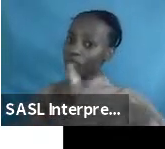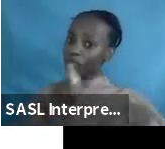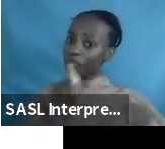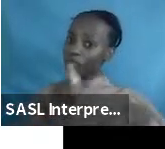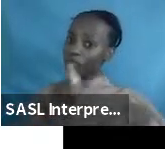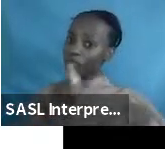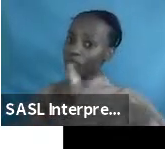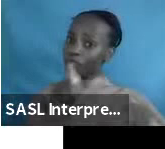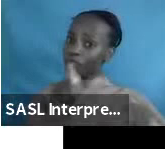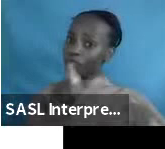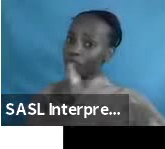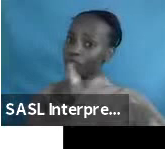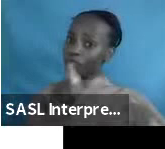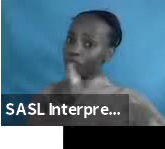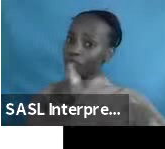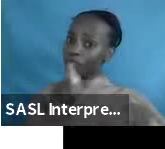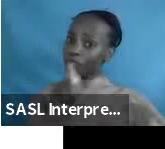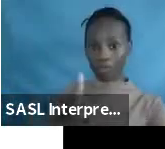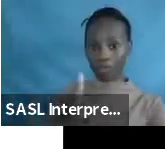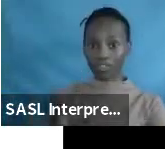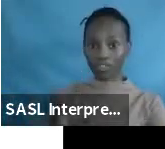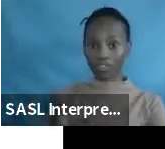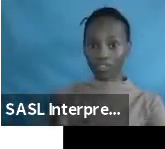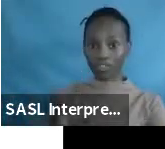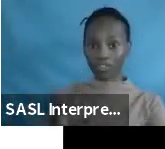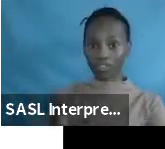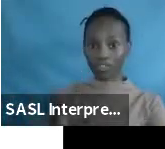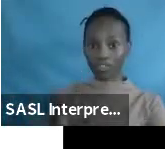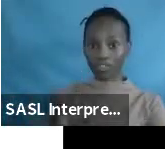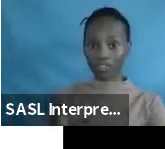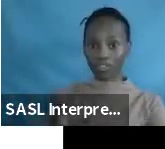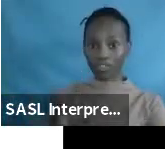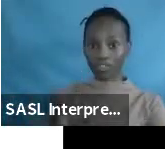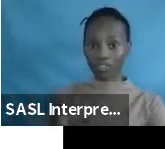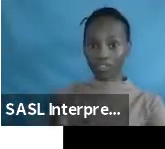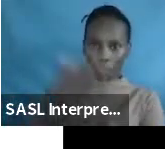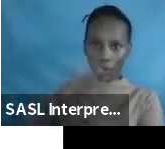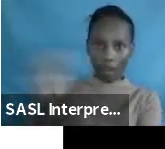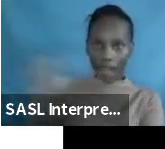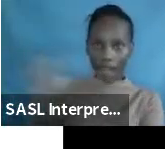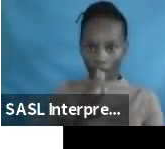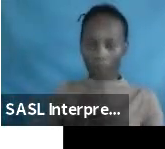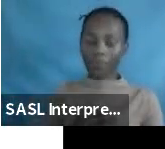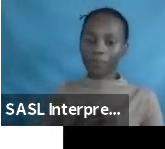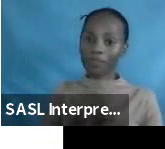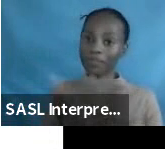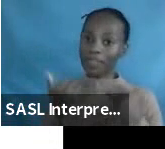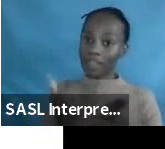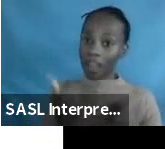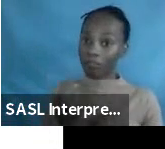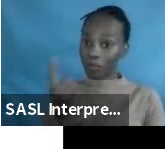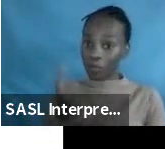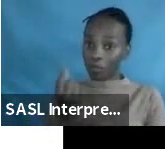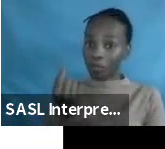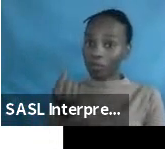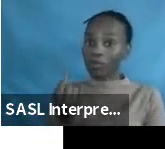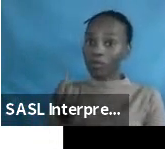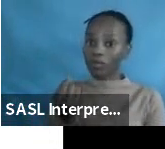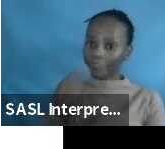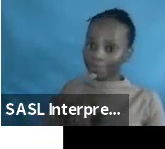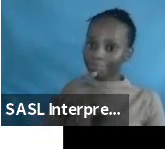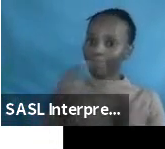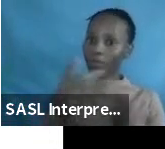that they are well informed about these things? I'm going to call upon those who are involved in this particular value chain, such